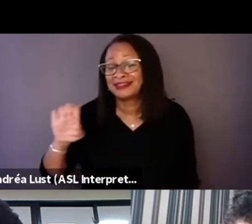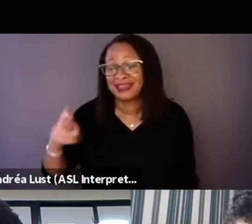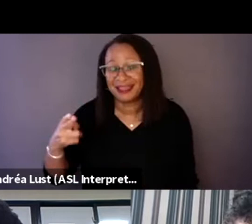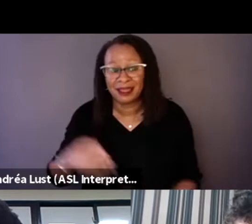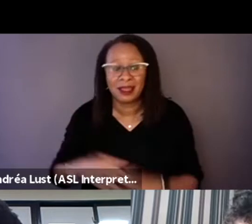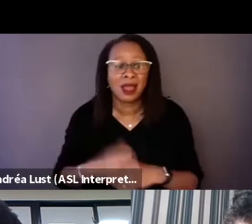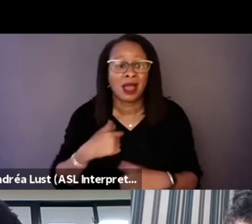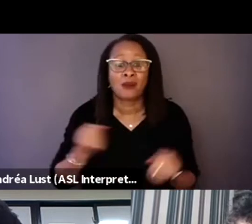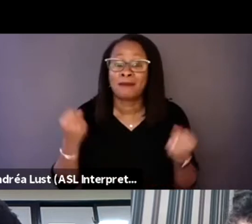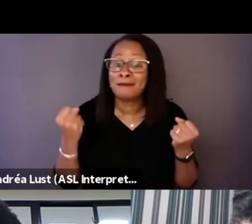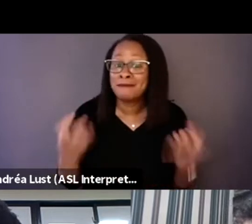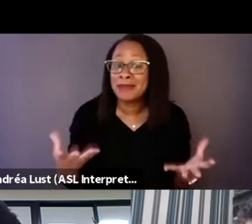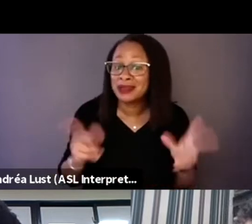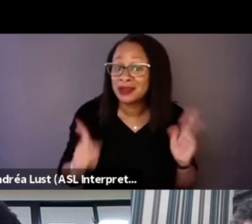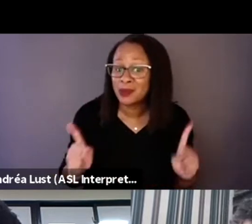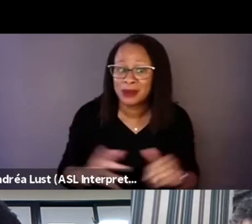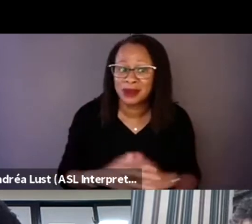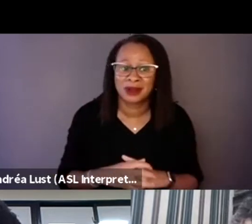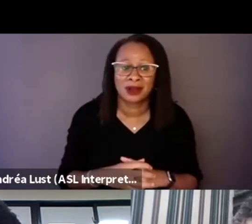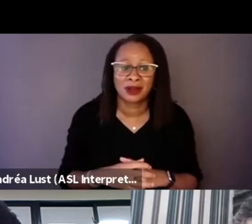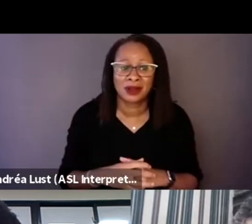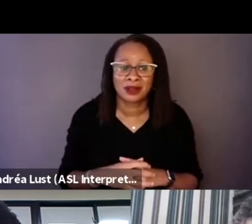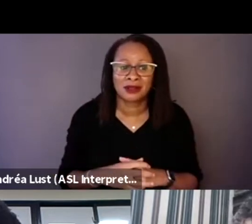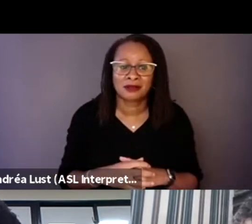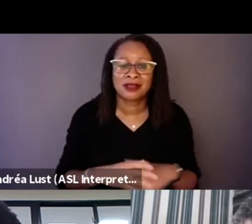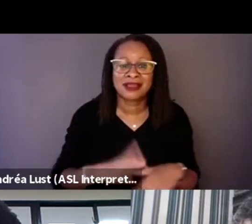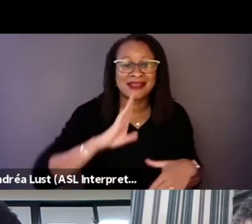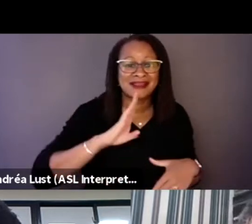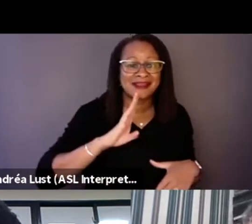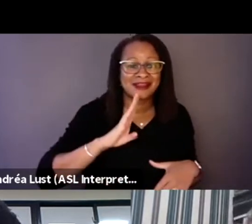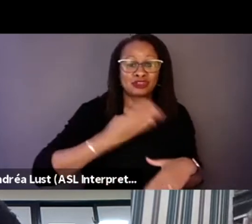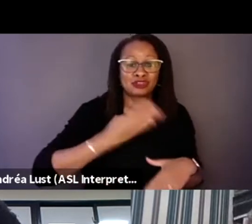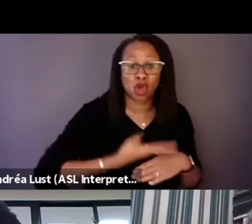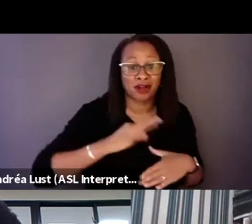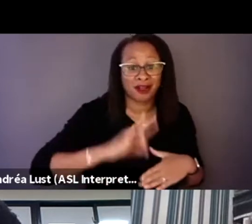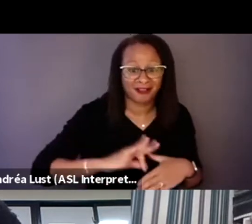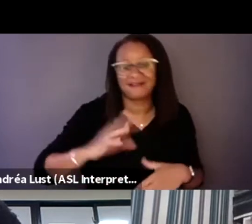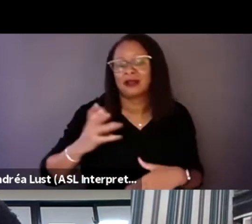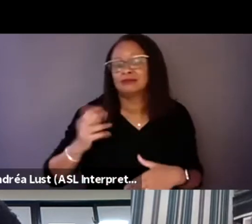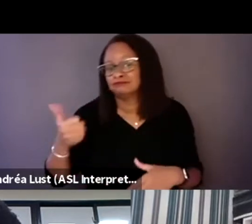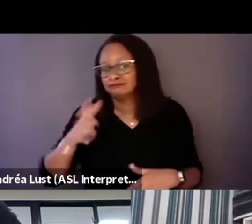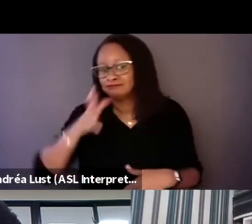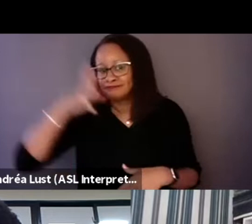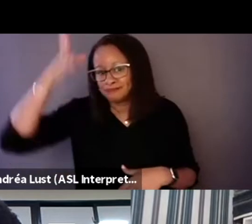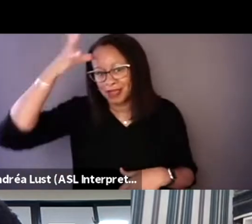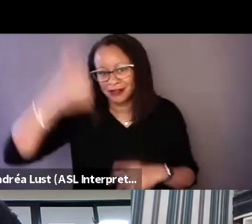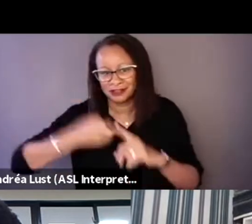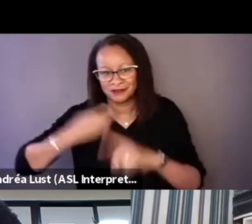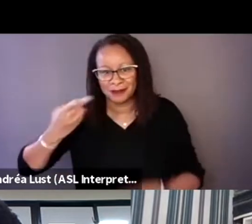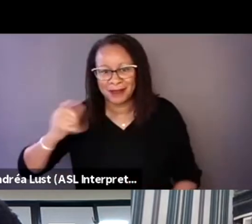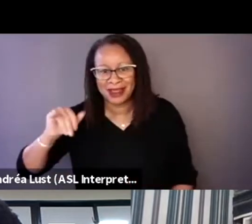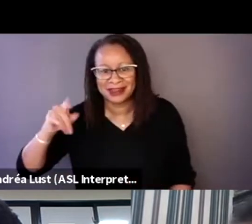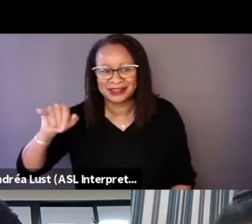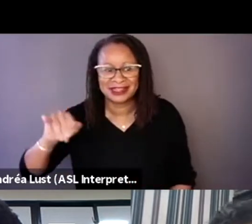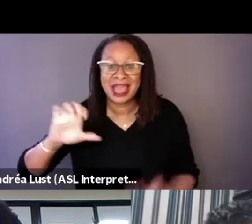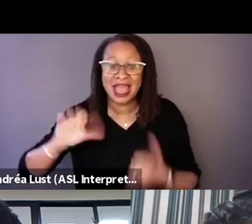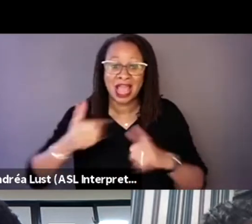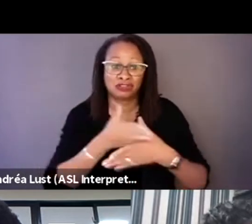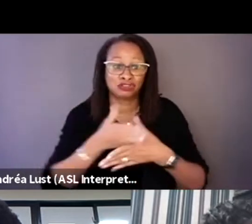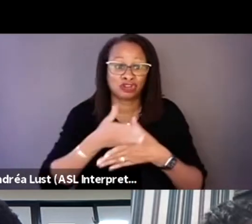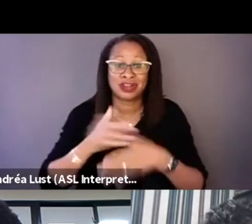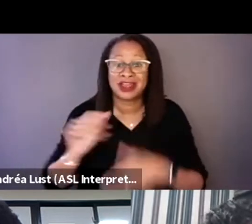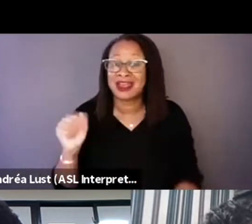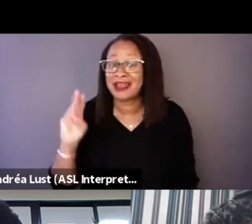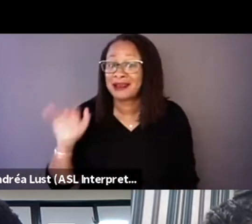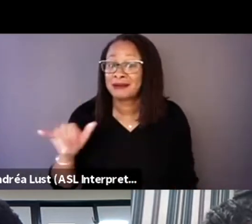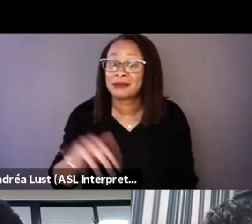many women, daughter of Haitians. And how you were sharing, Amy,